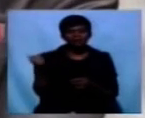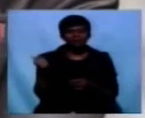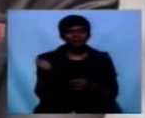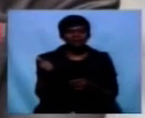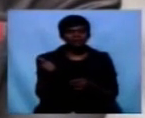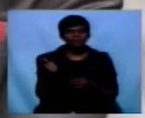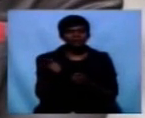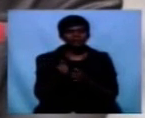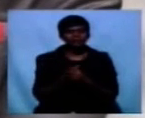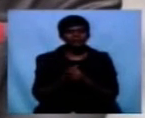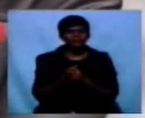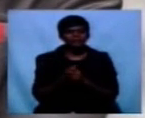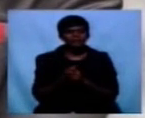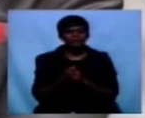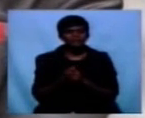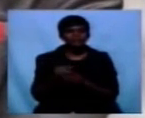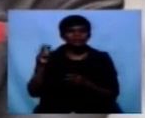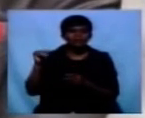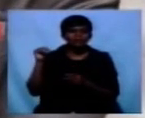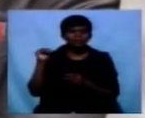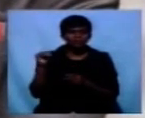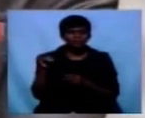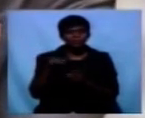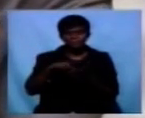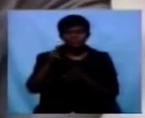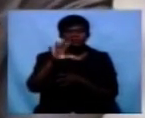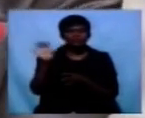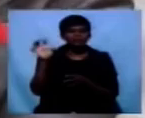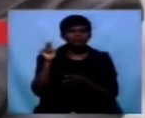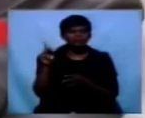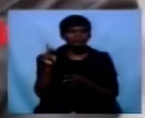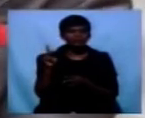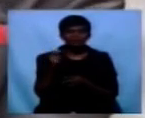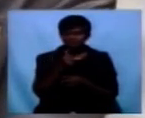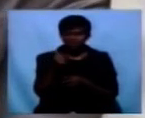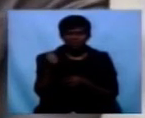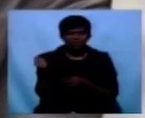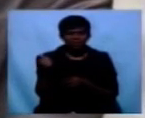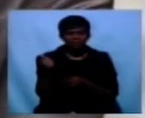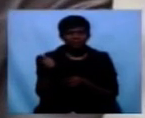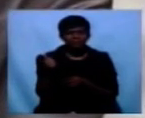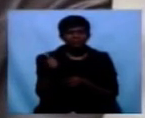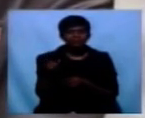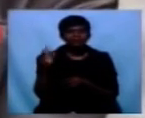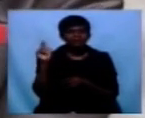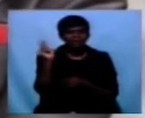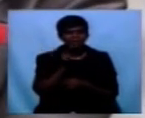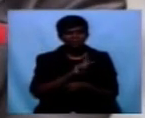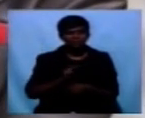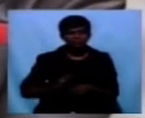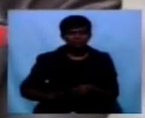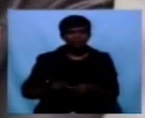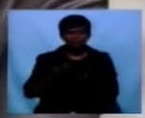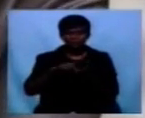at in Manyumbi. They'll pay 500 kwacha. They'll find a toll facility at Kafulafuta. They'll